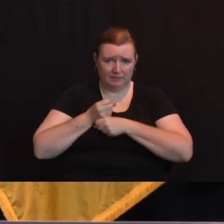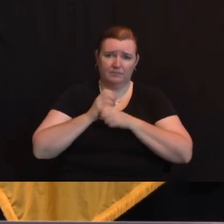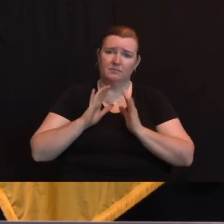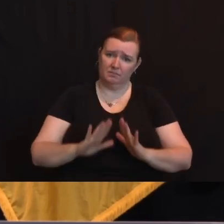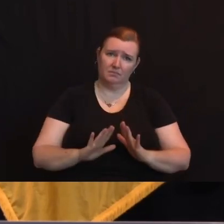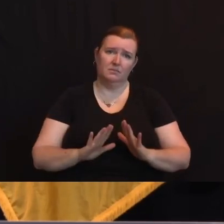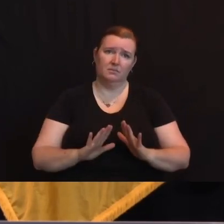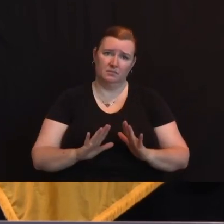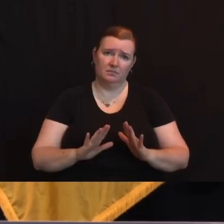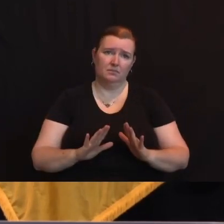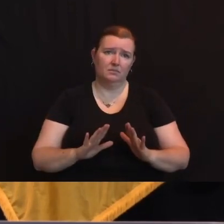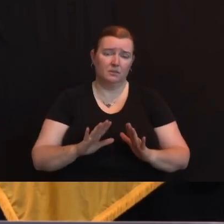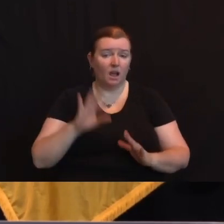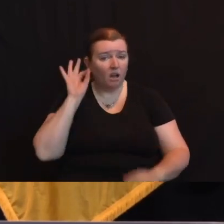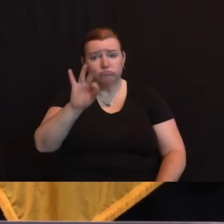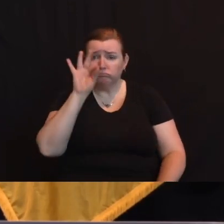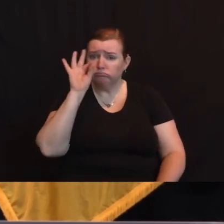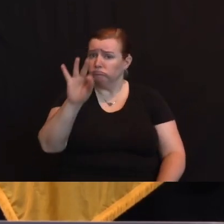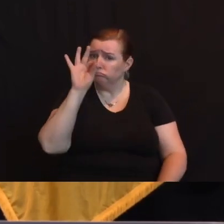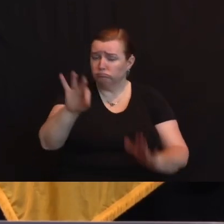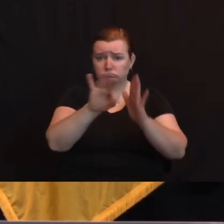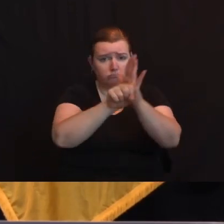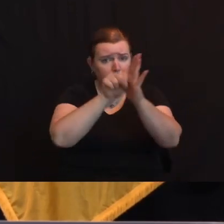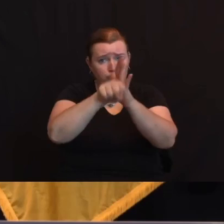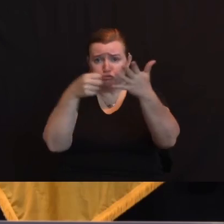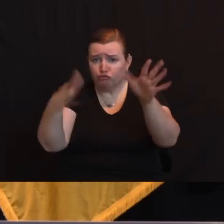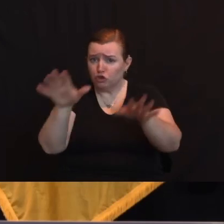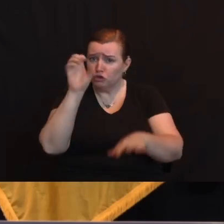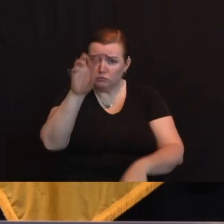mindset. So I'm not